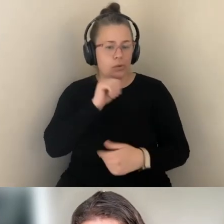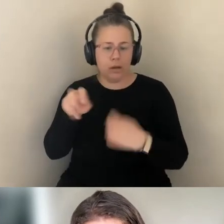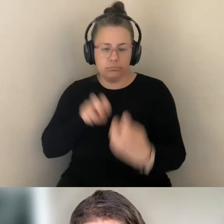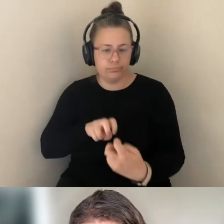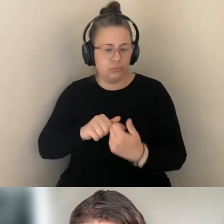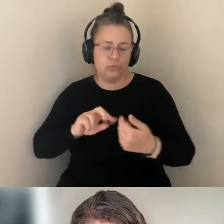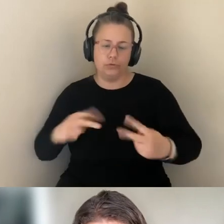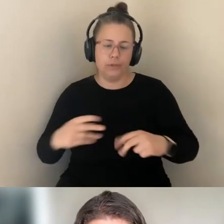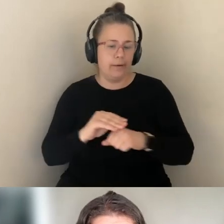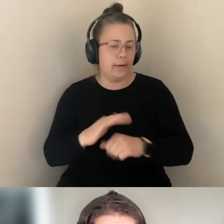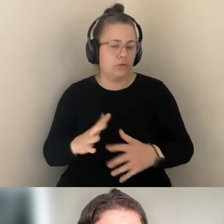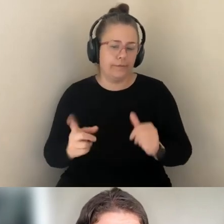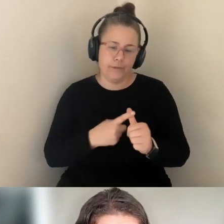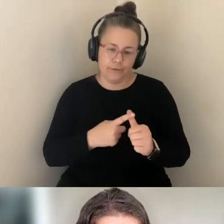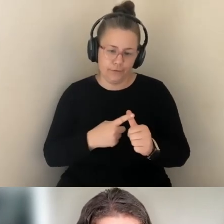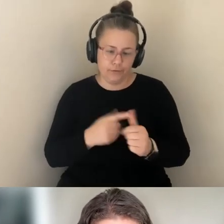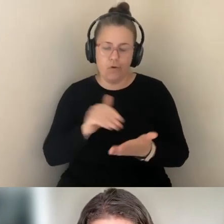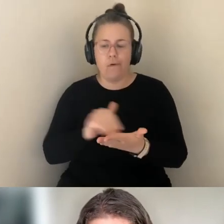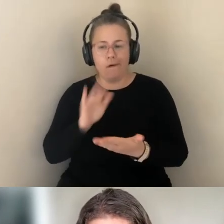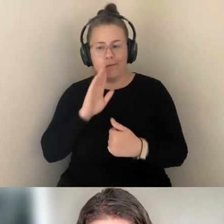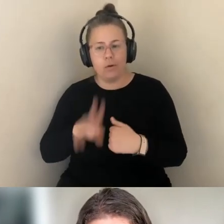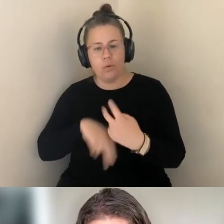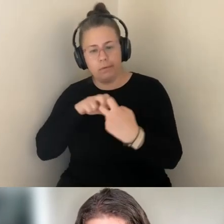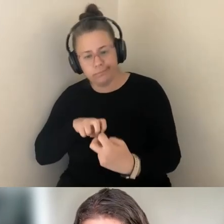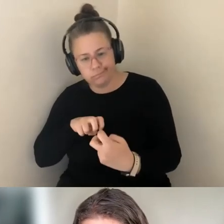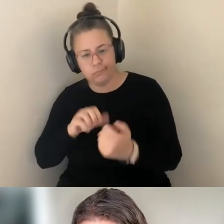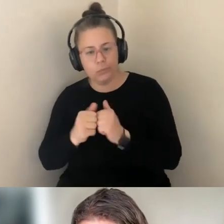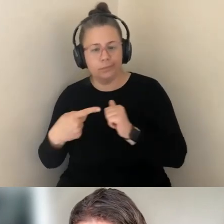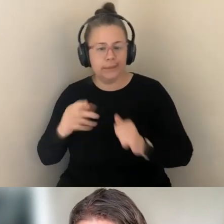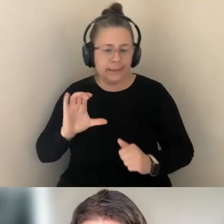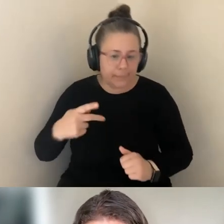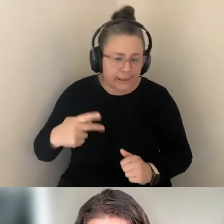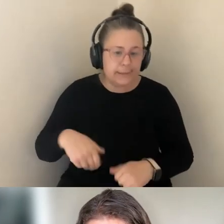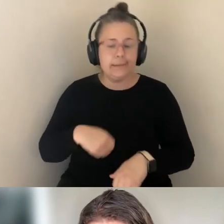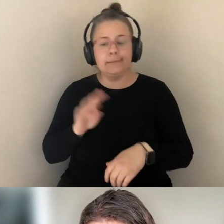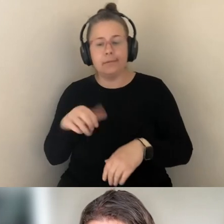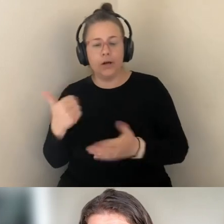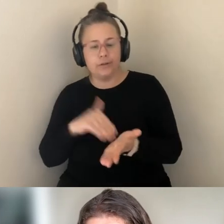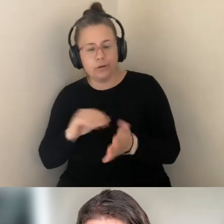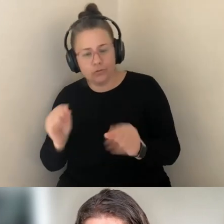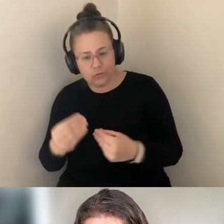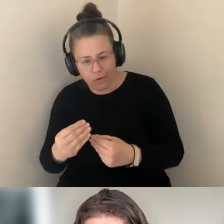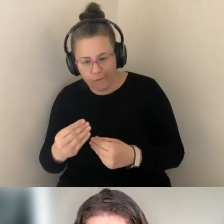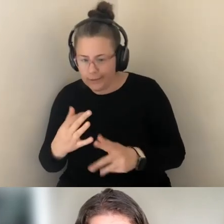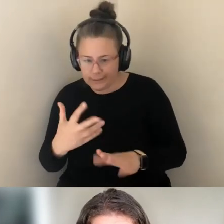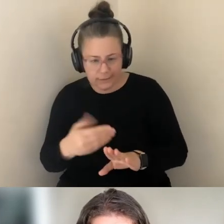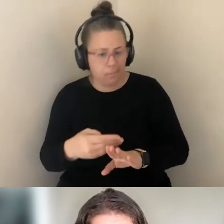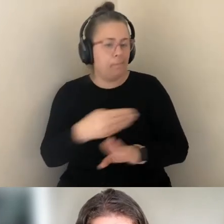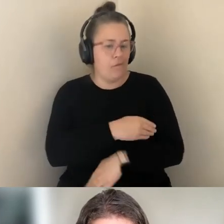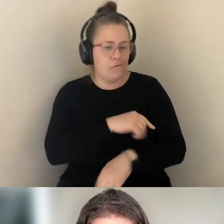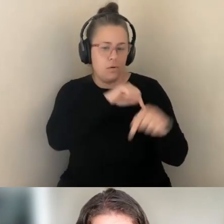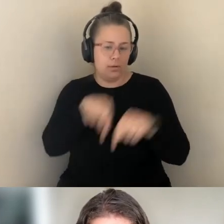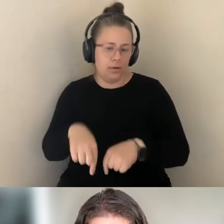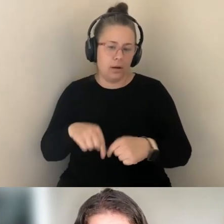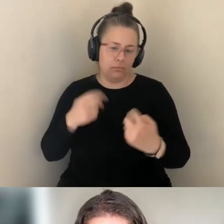That'll happen likely in primary care and in obstetricians offices. And so some of the things that people were talking about in the Q&A that maybe we didn't get